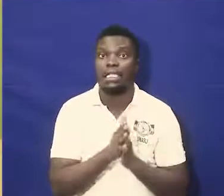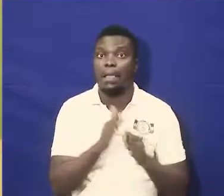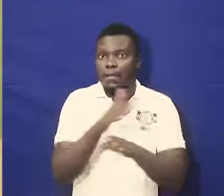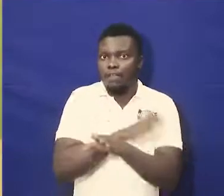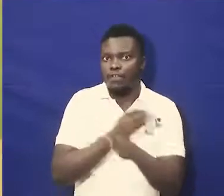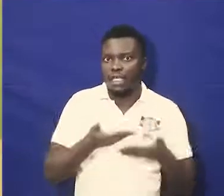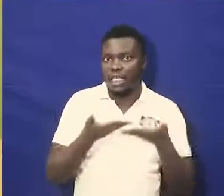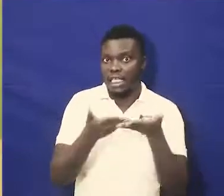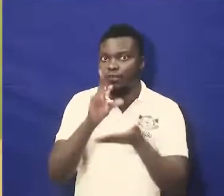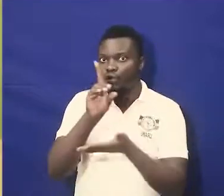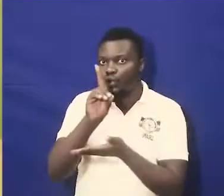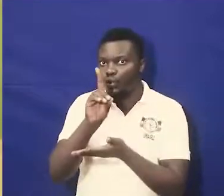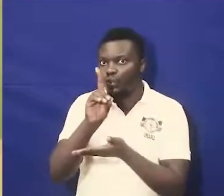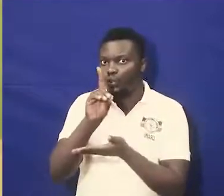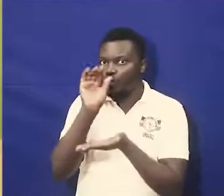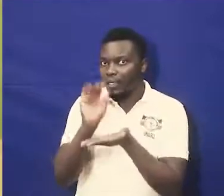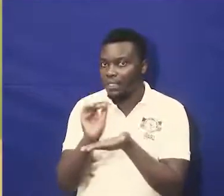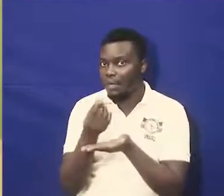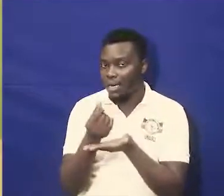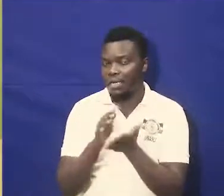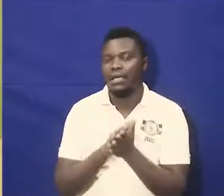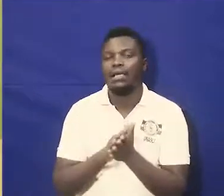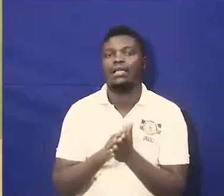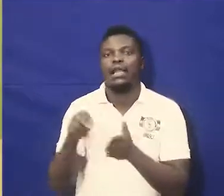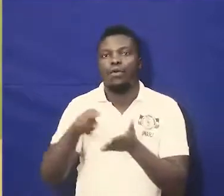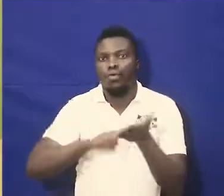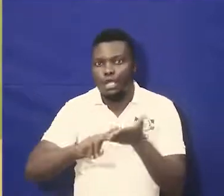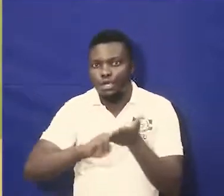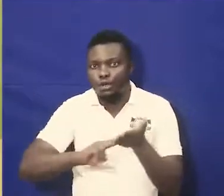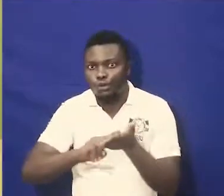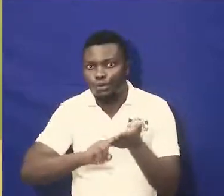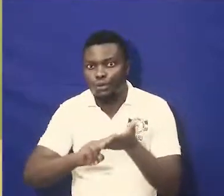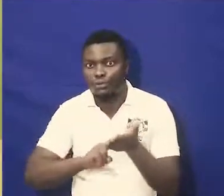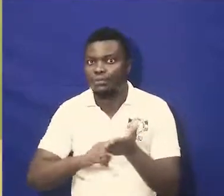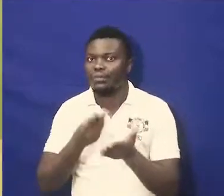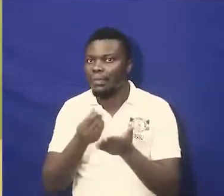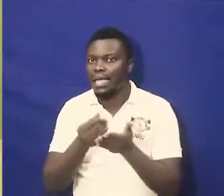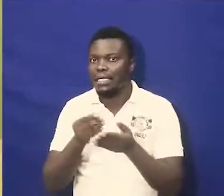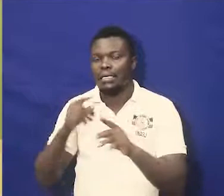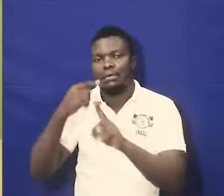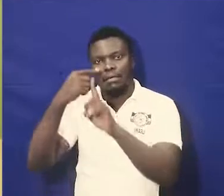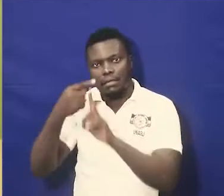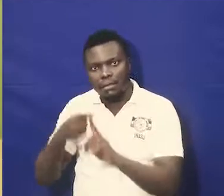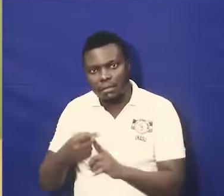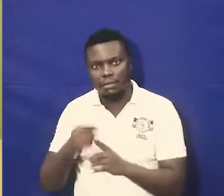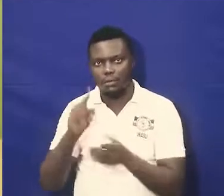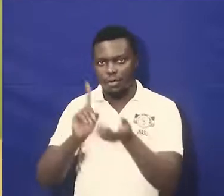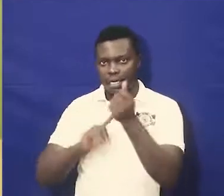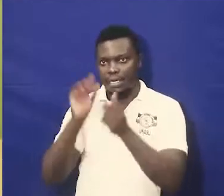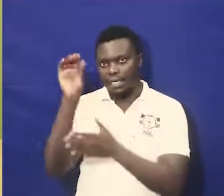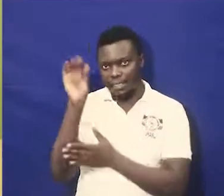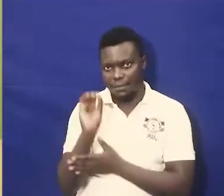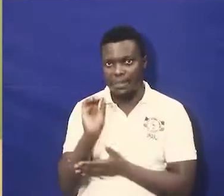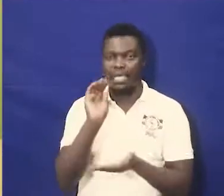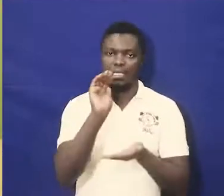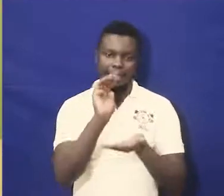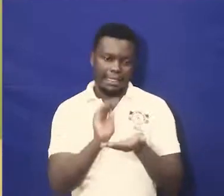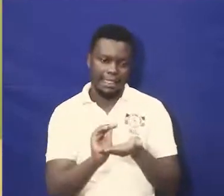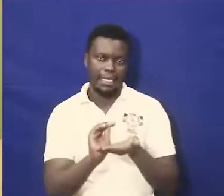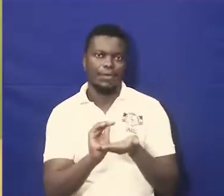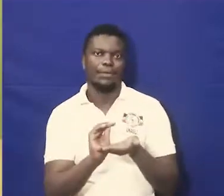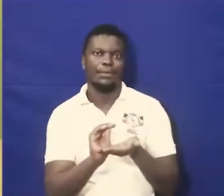given. That is the price that we use for calculating the percentage discount.